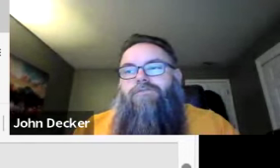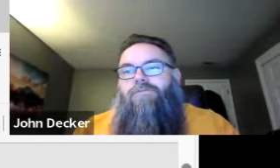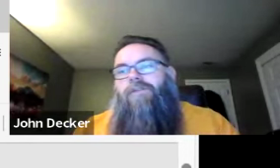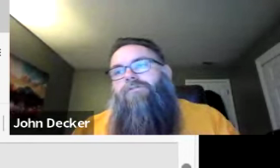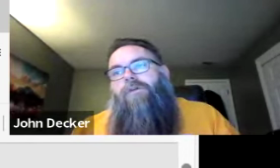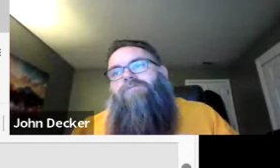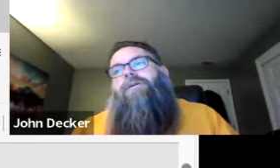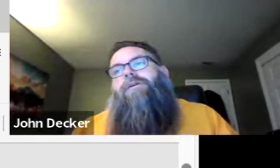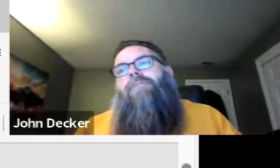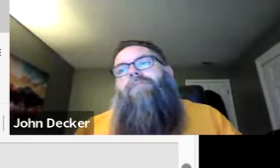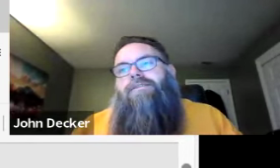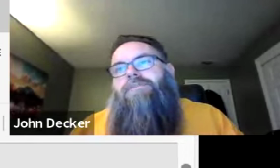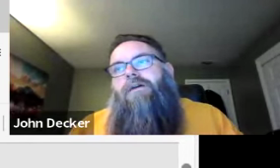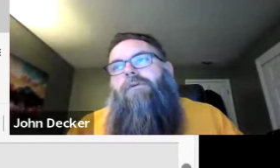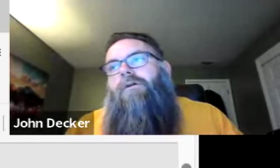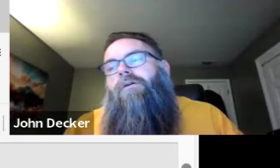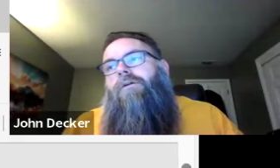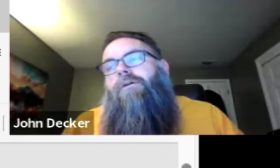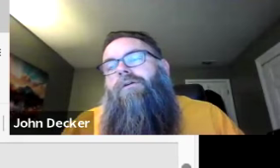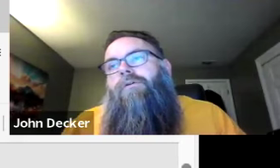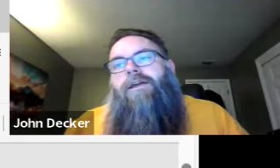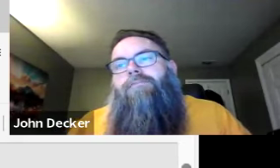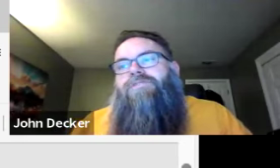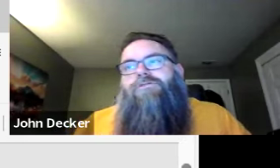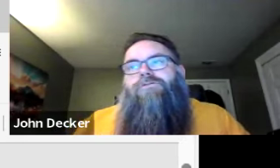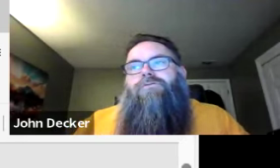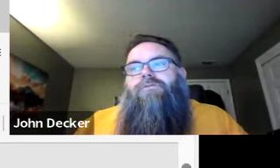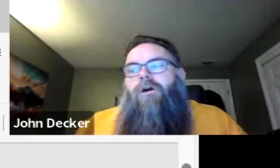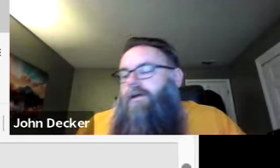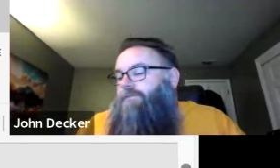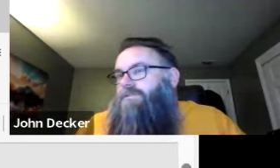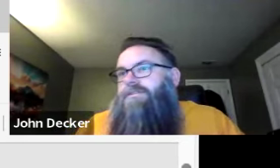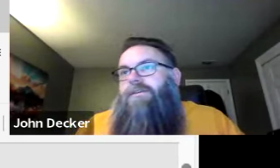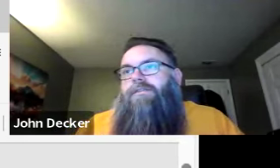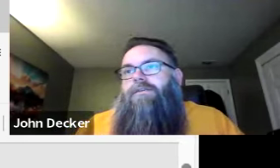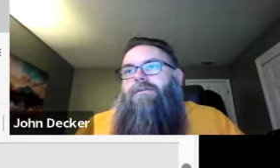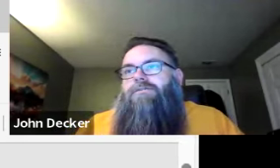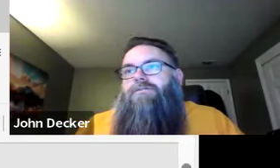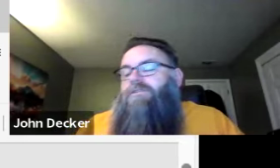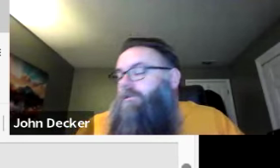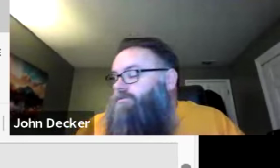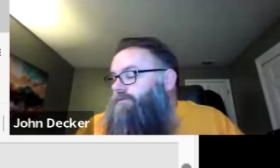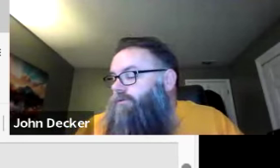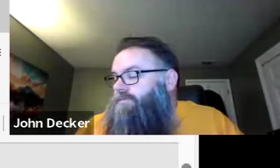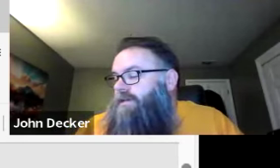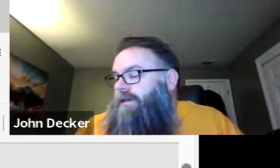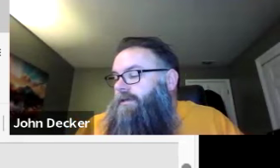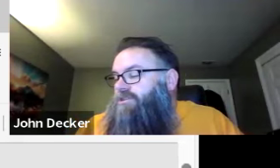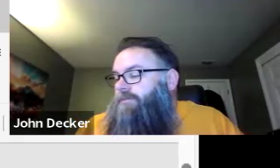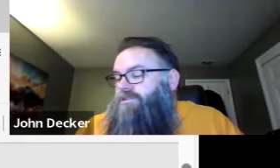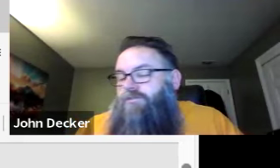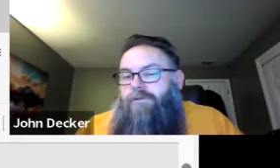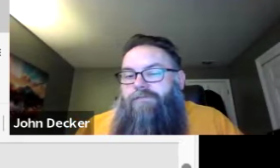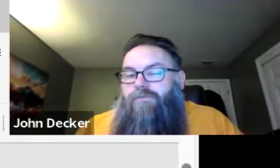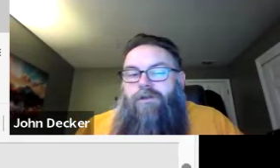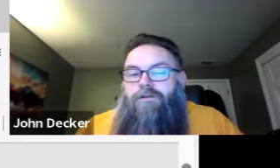into the service provider directory at the same time. When it comes to our efforts to get the service acknowledgement forms, again,